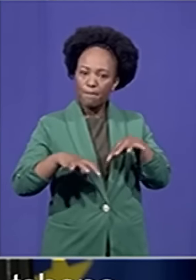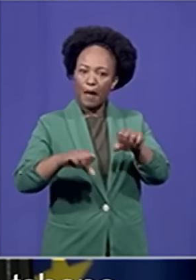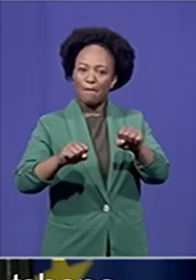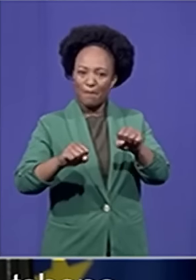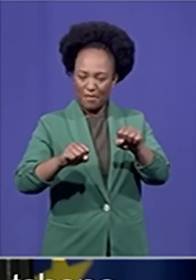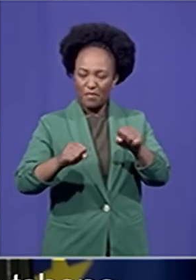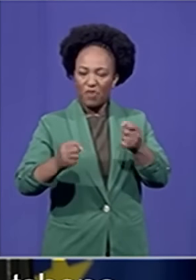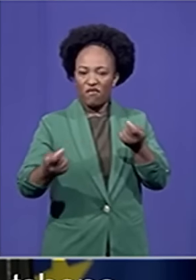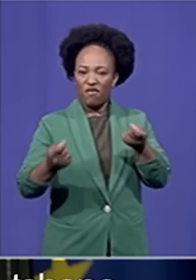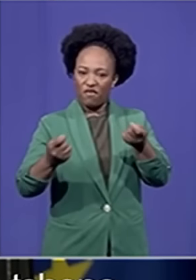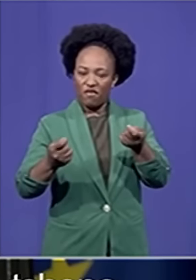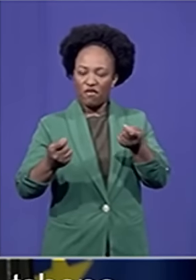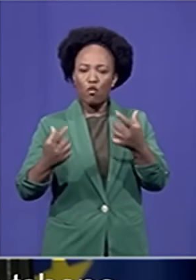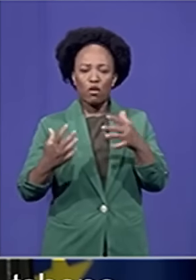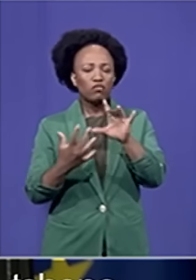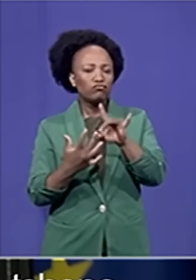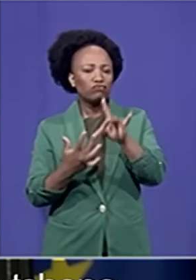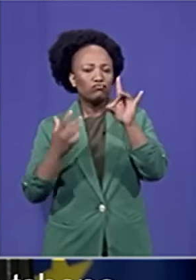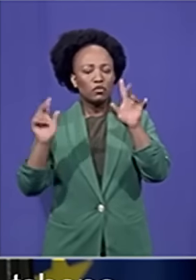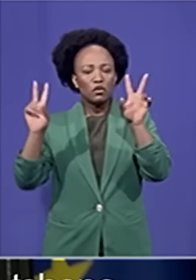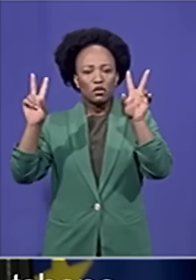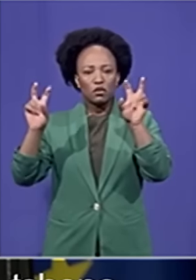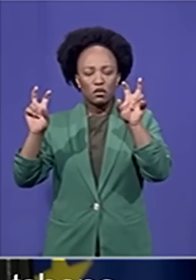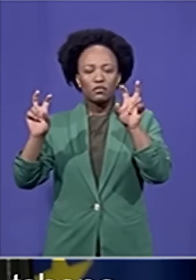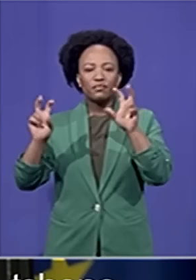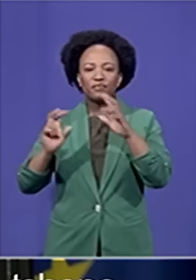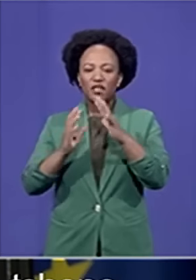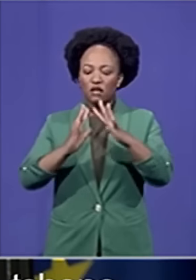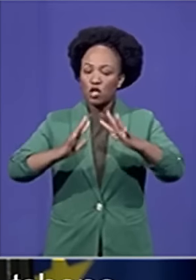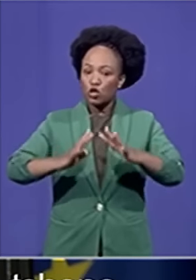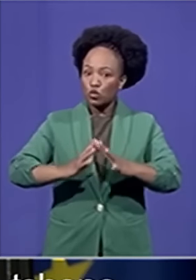chosen a motto: solidarity,